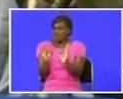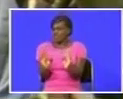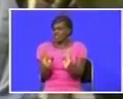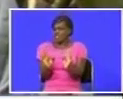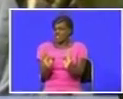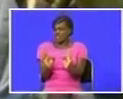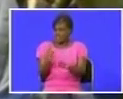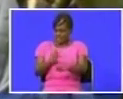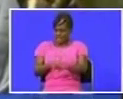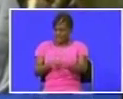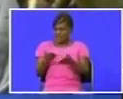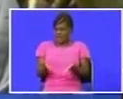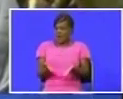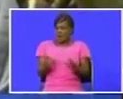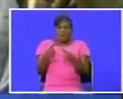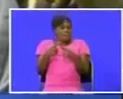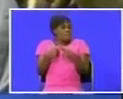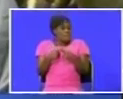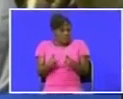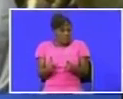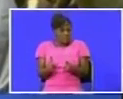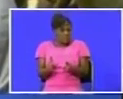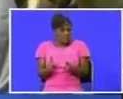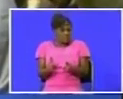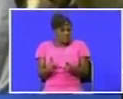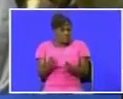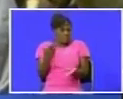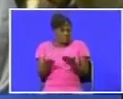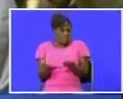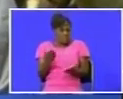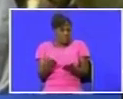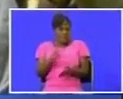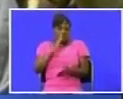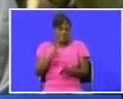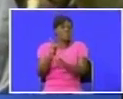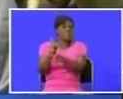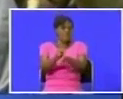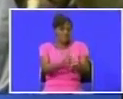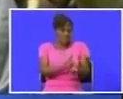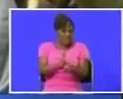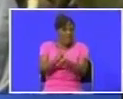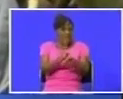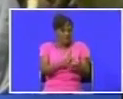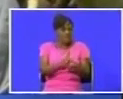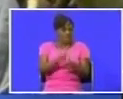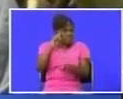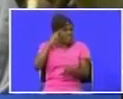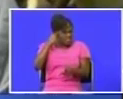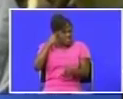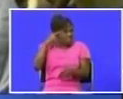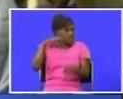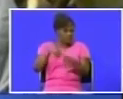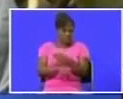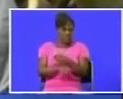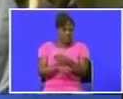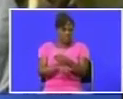least for the time being. But this would normally call for being a little more cautious, a little more reflective, rather than going